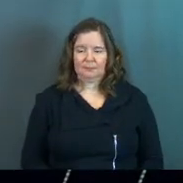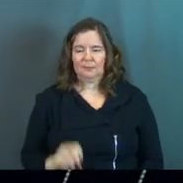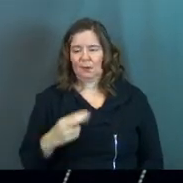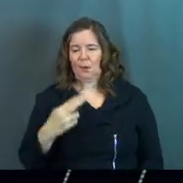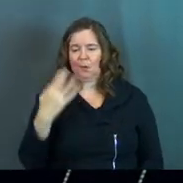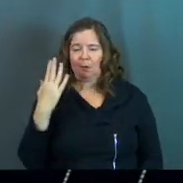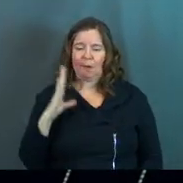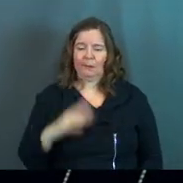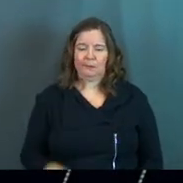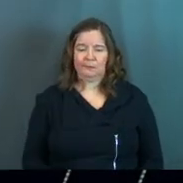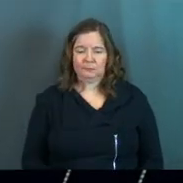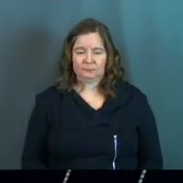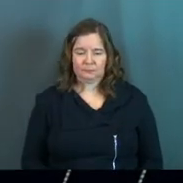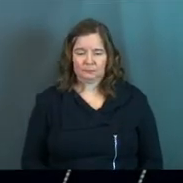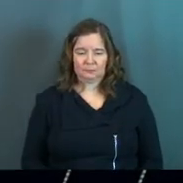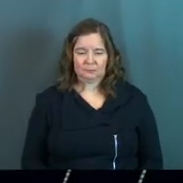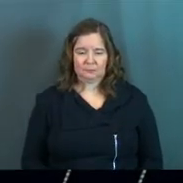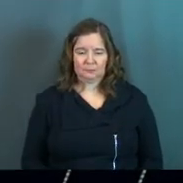Oh, God.